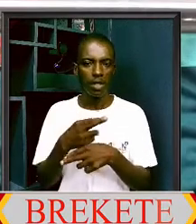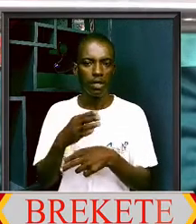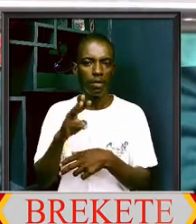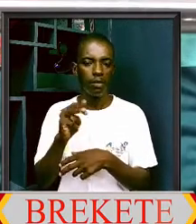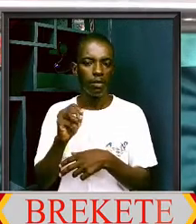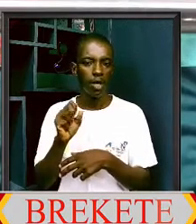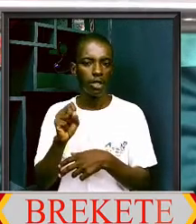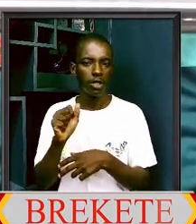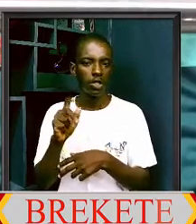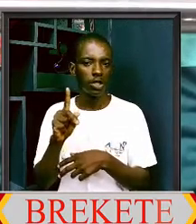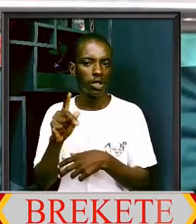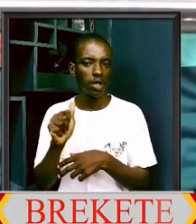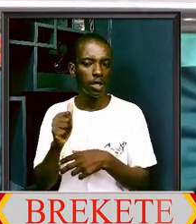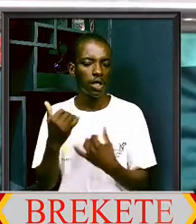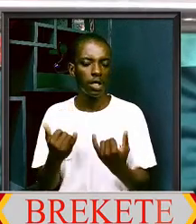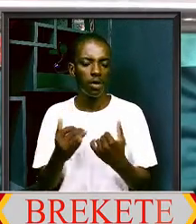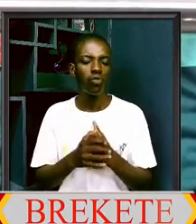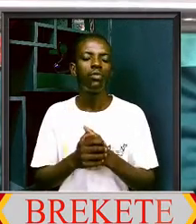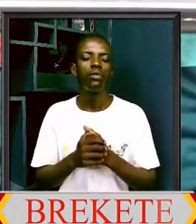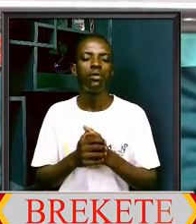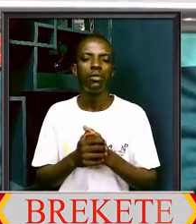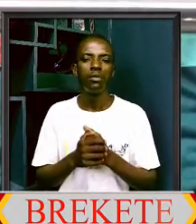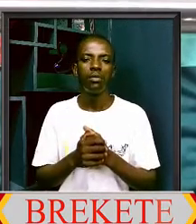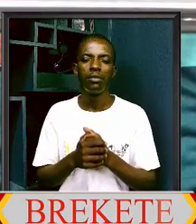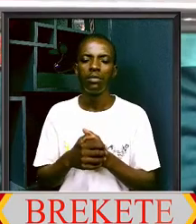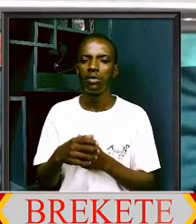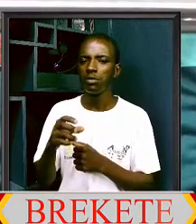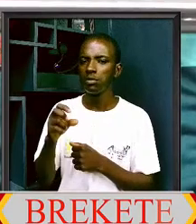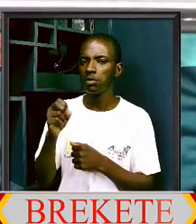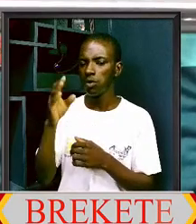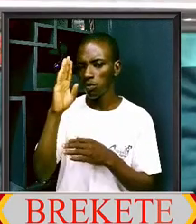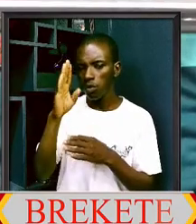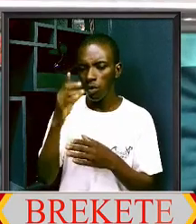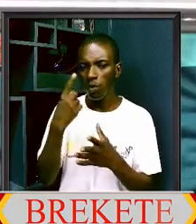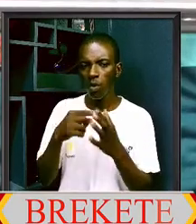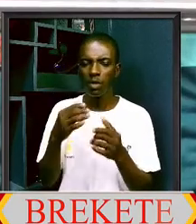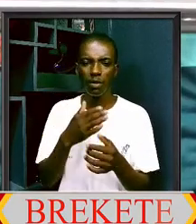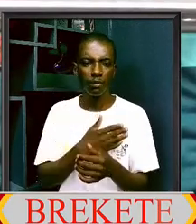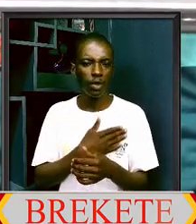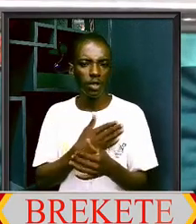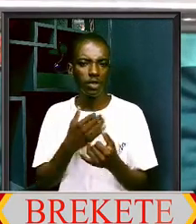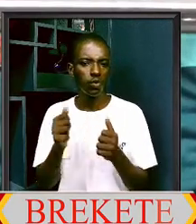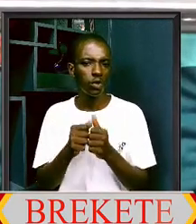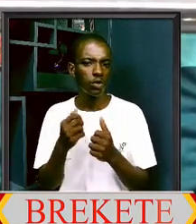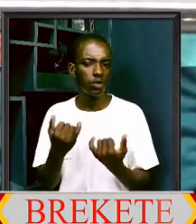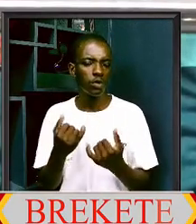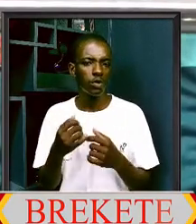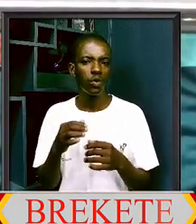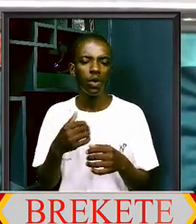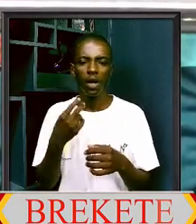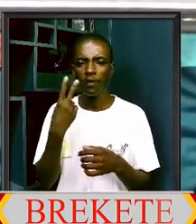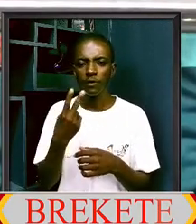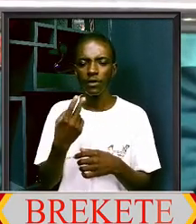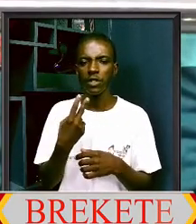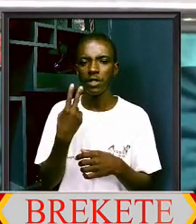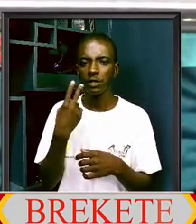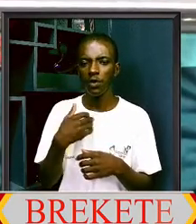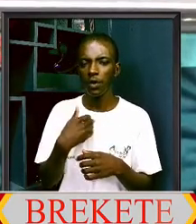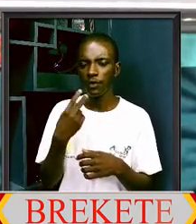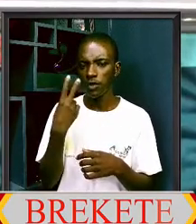Massac now so sir what we are pleading with you is that we have